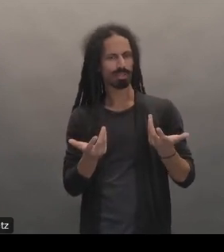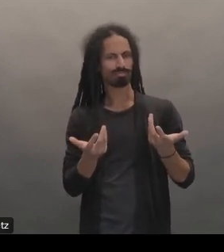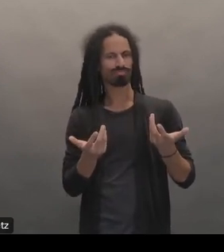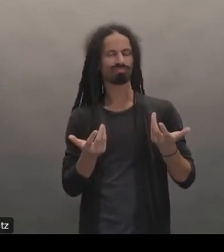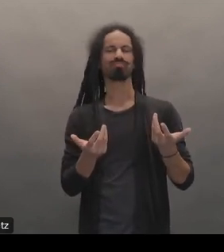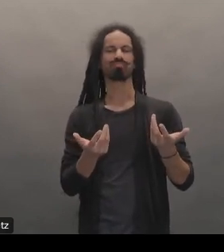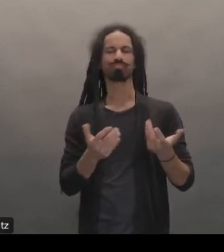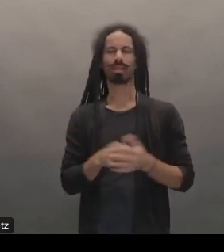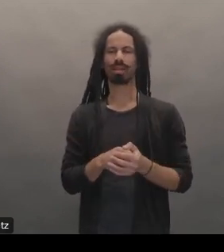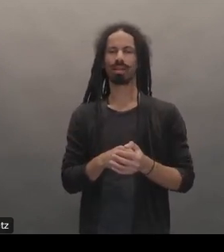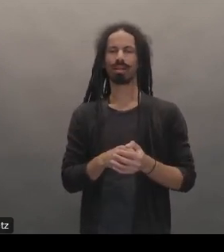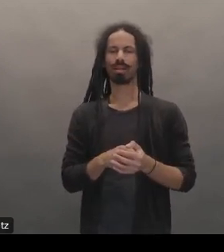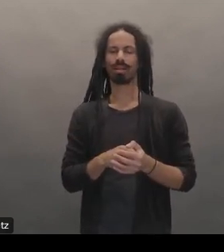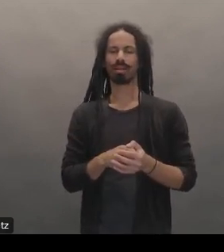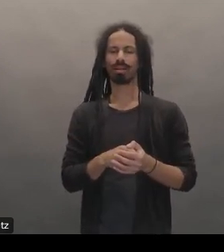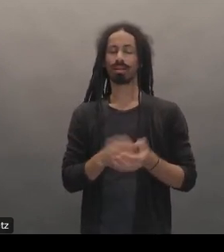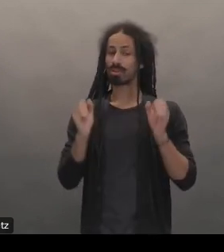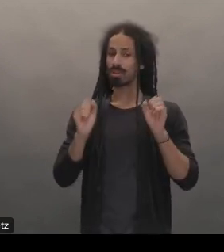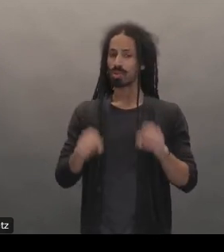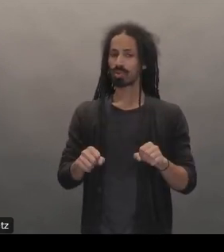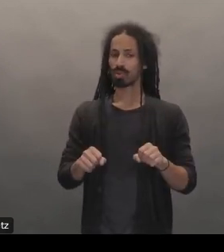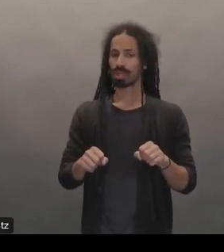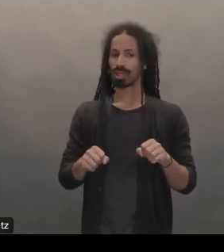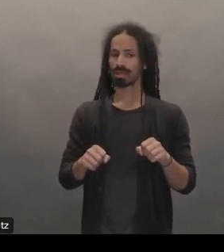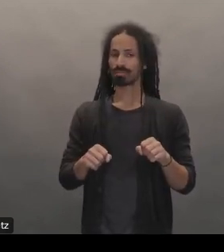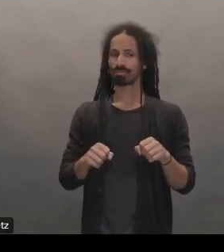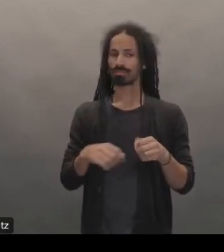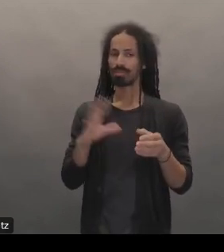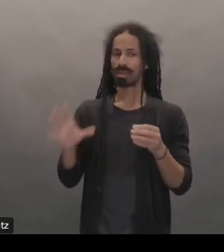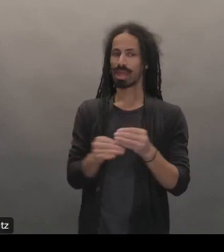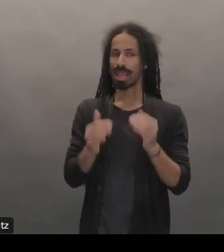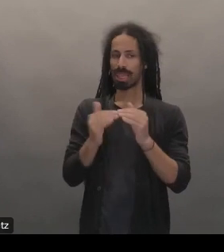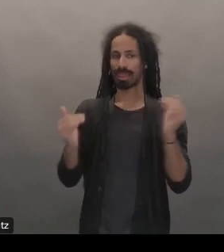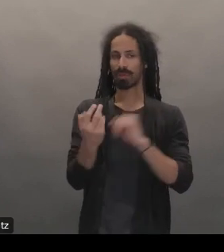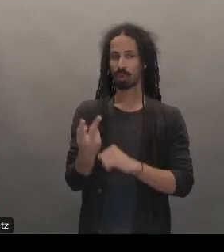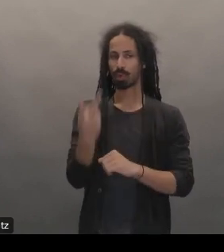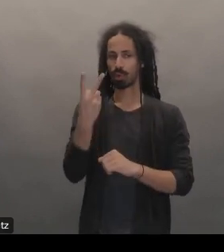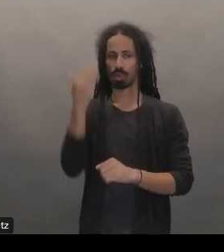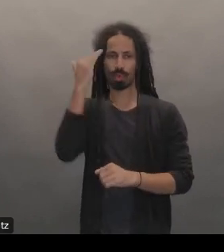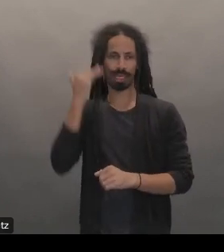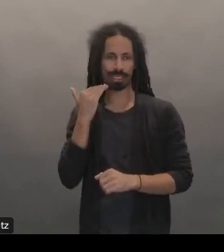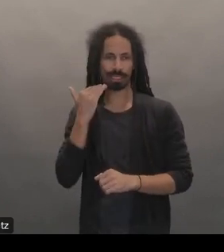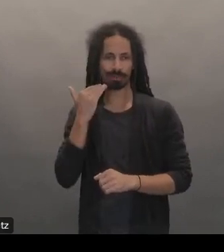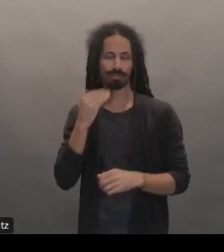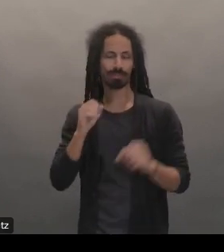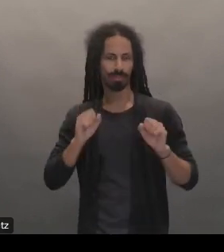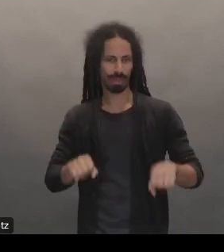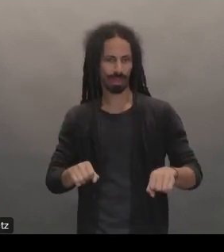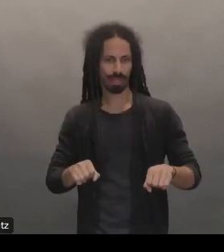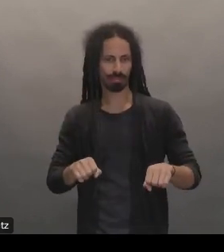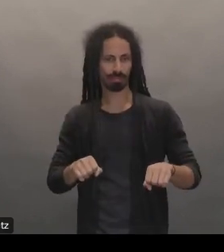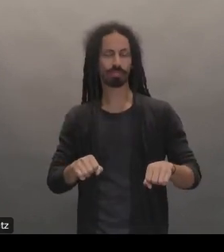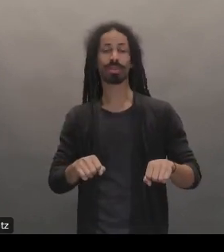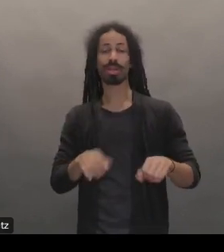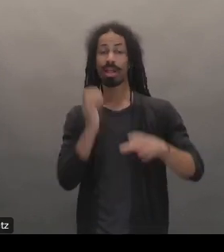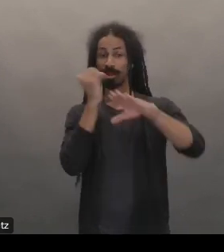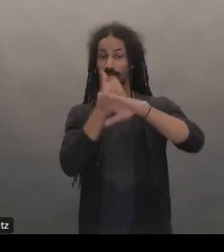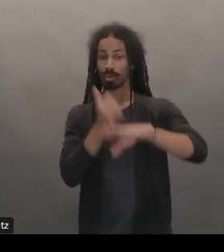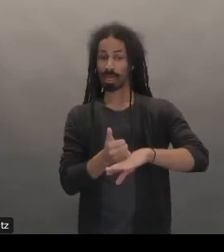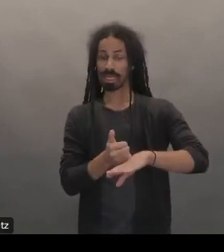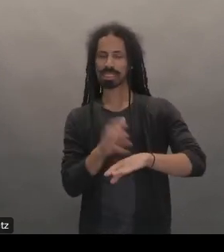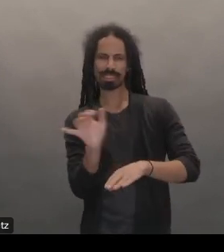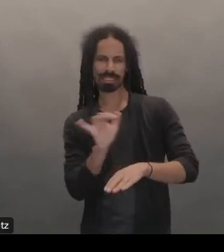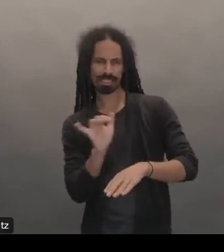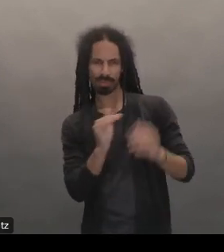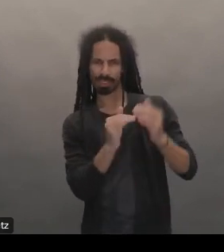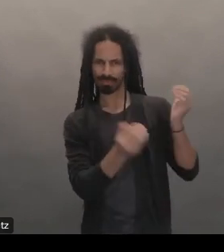section, then you can give a level 2 heading for that section. This is formatted very similarly. It is title